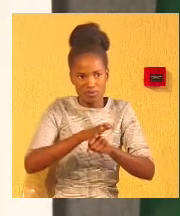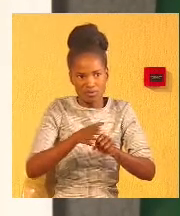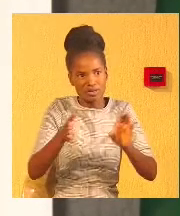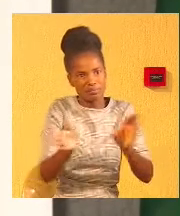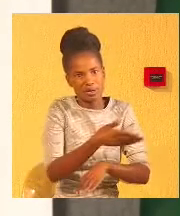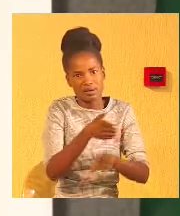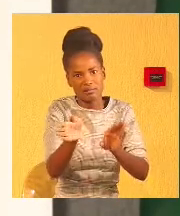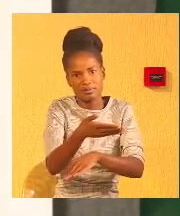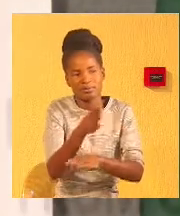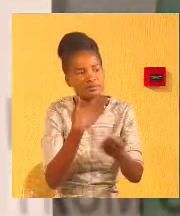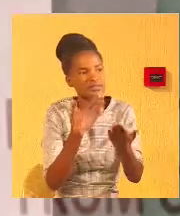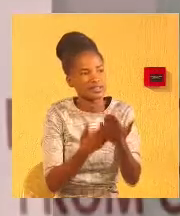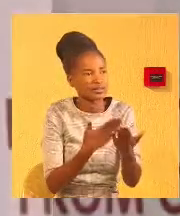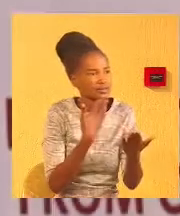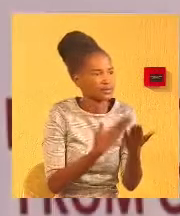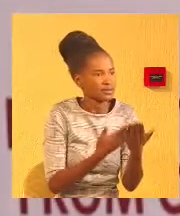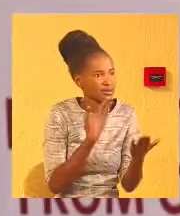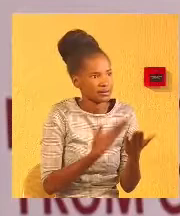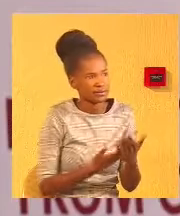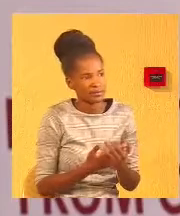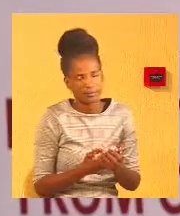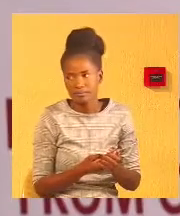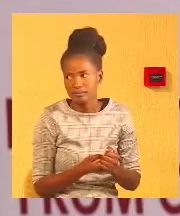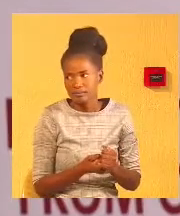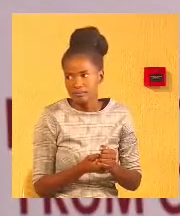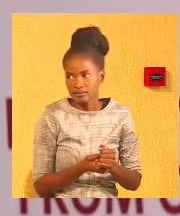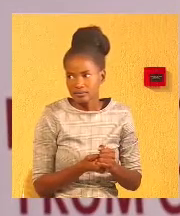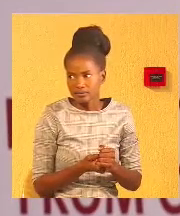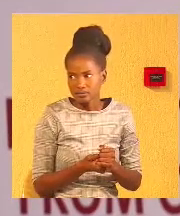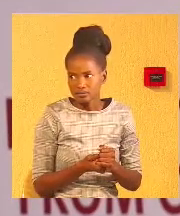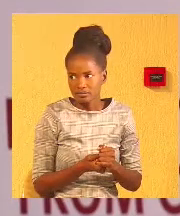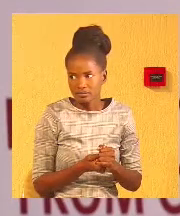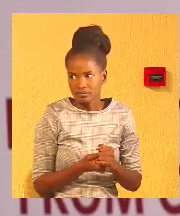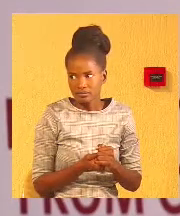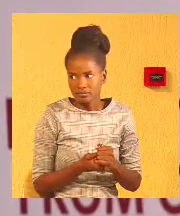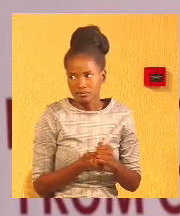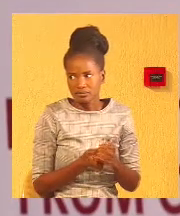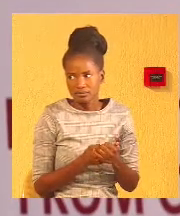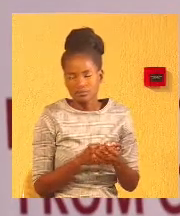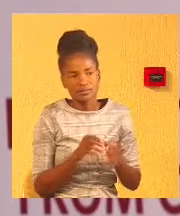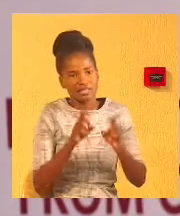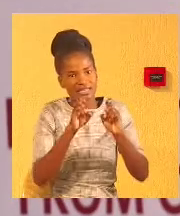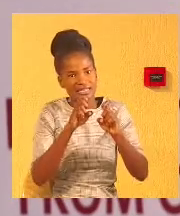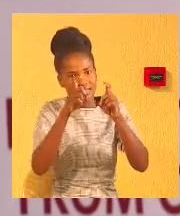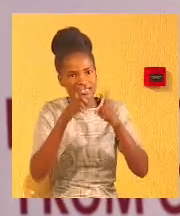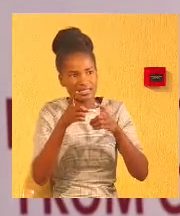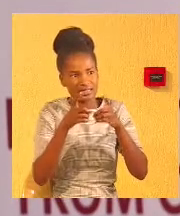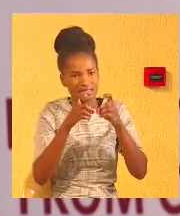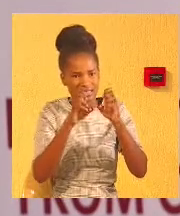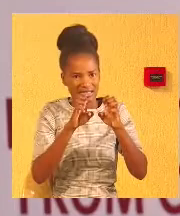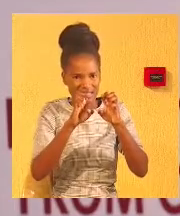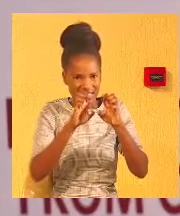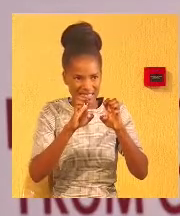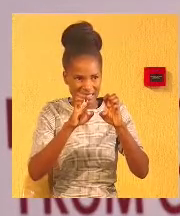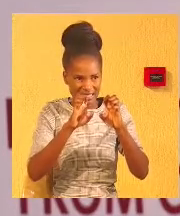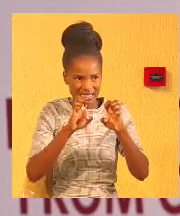managed. Thank you very much, sir. Mr. Masika, you have an opportunity to give some final remarks to the topic, but also just to